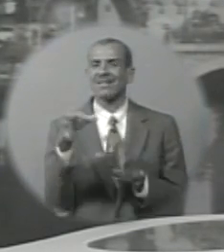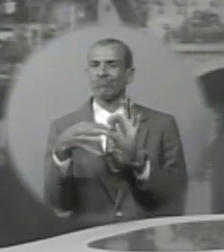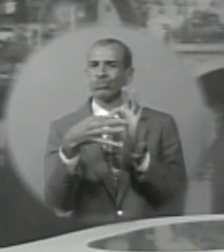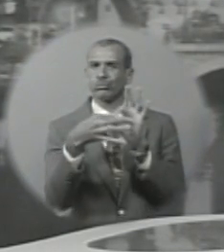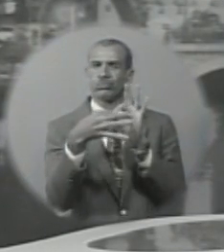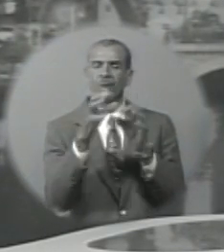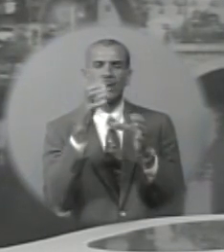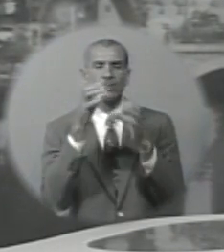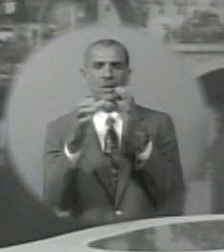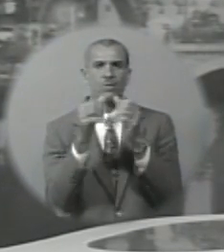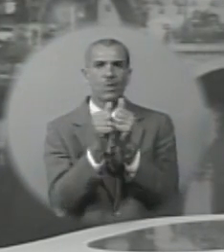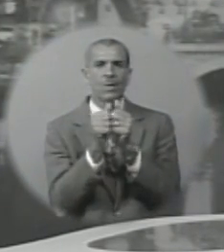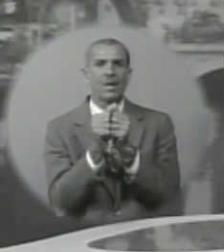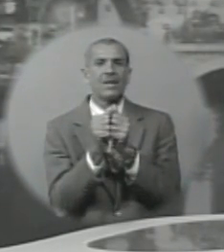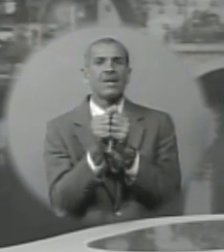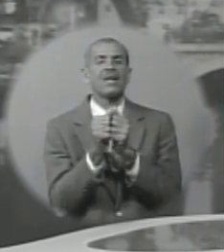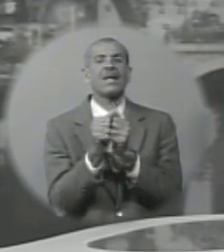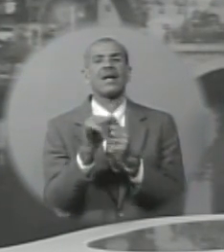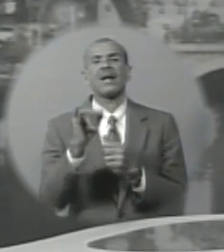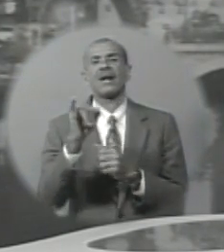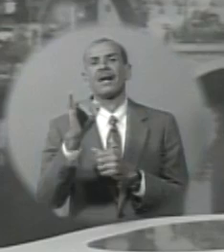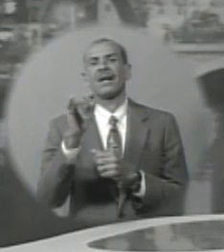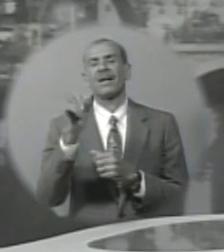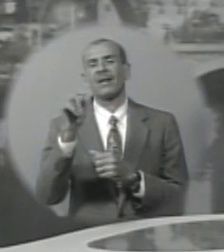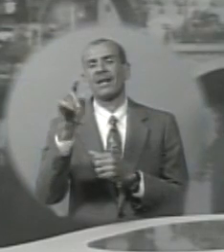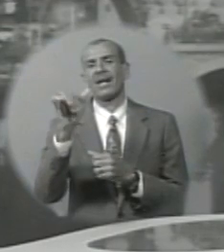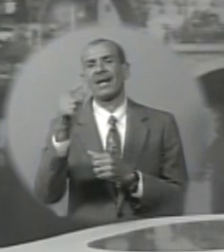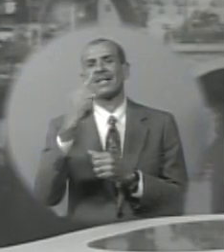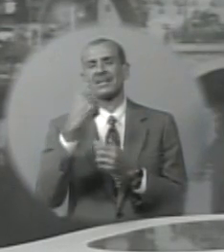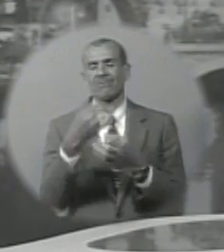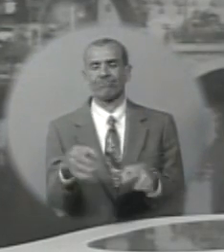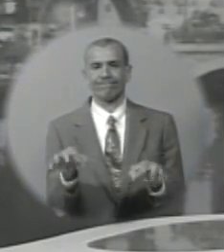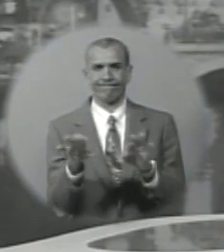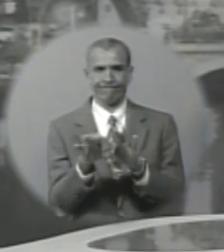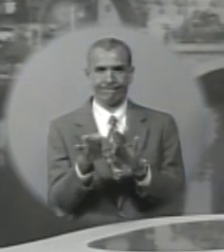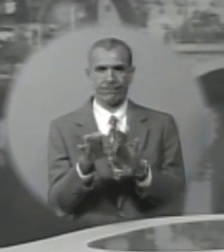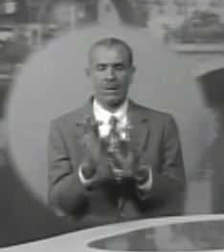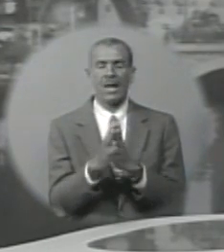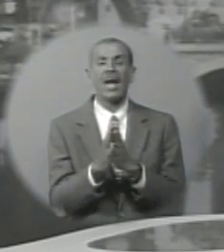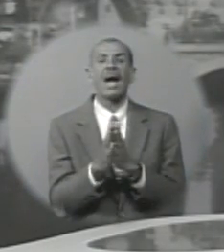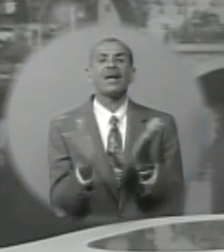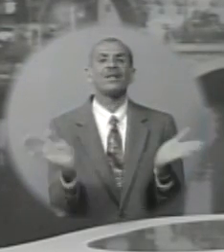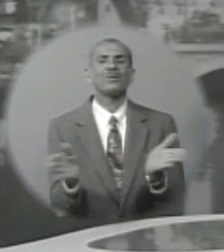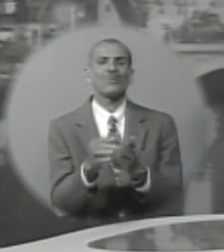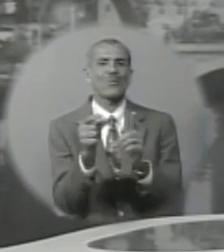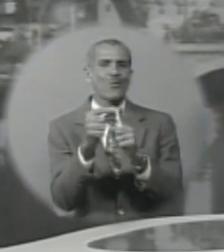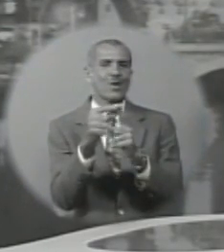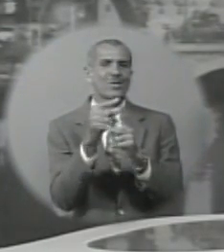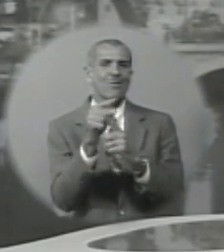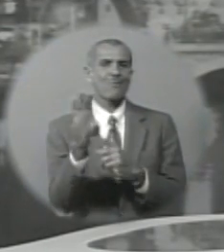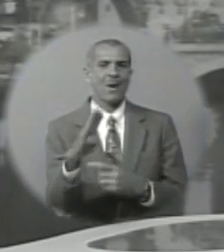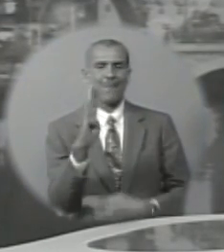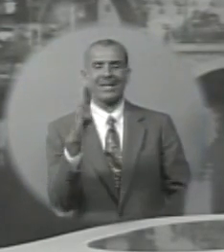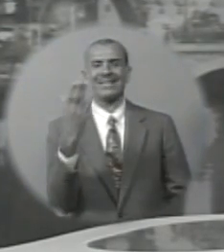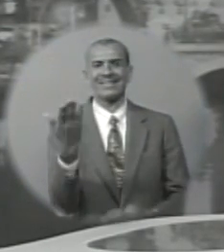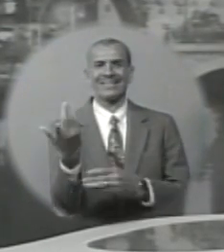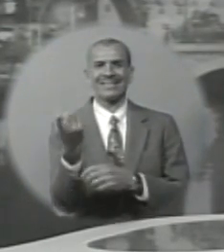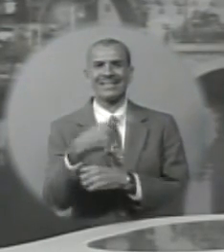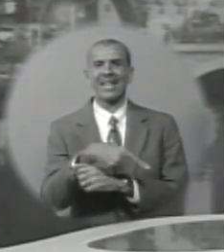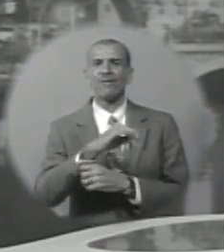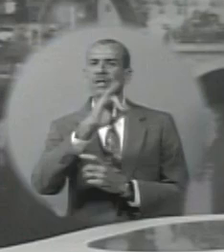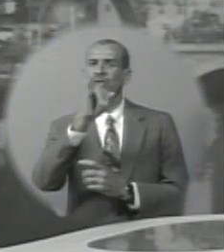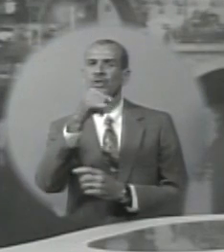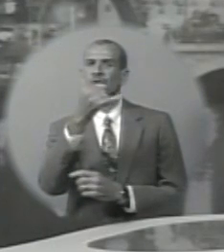regional airline would be ideal for the Postal Service. An encouraging message to Barbadians today. It is from